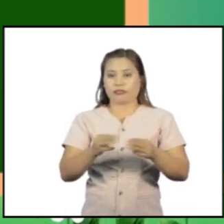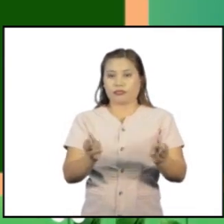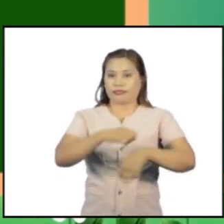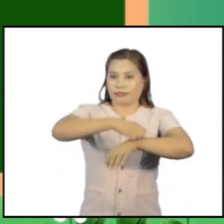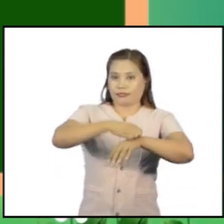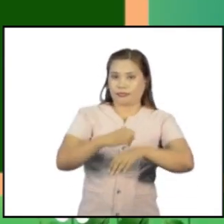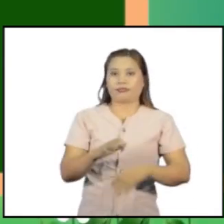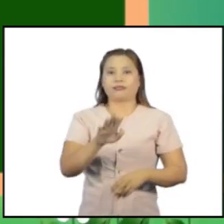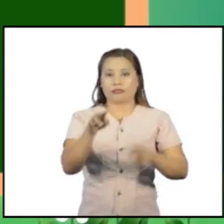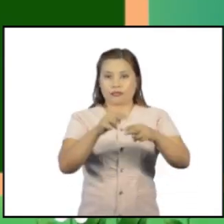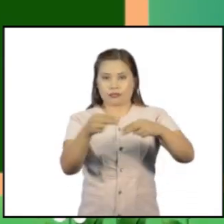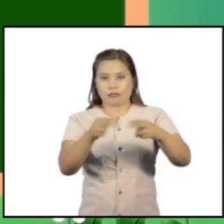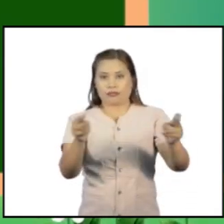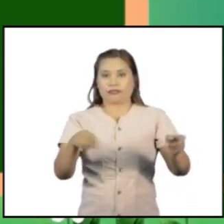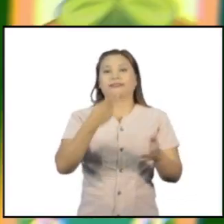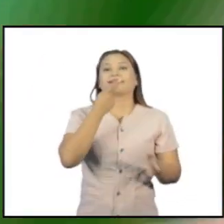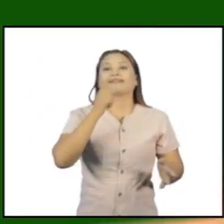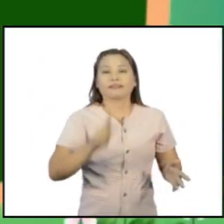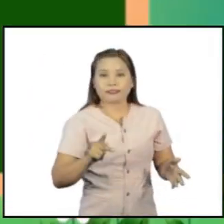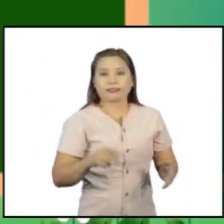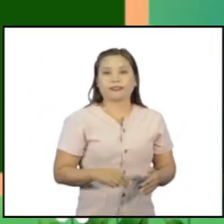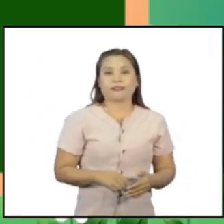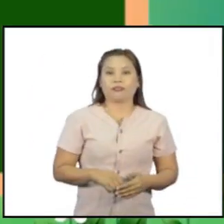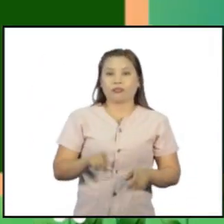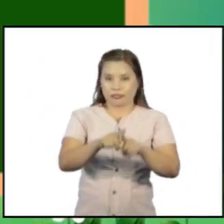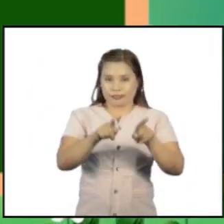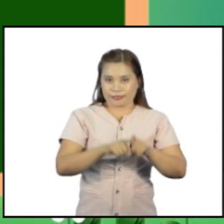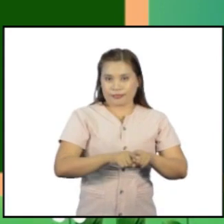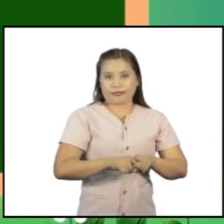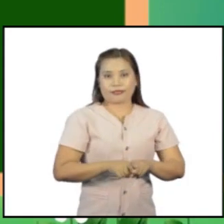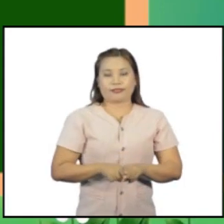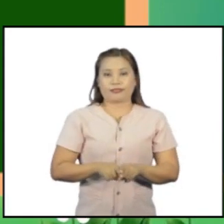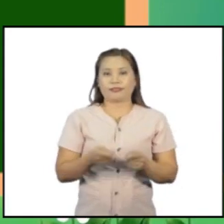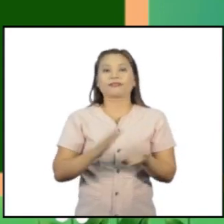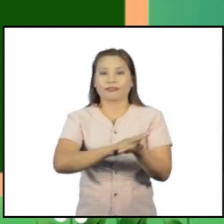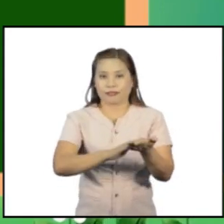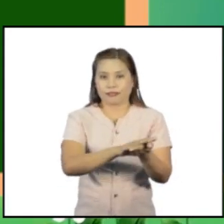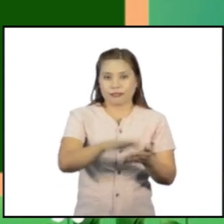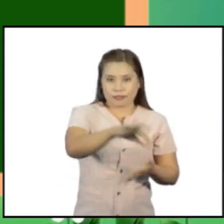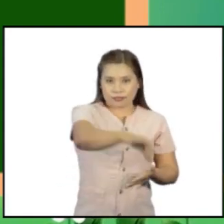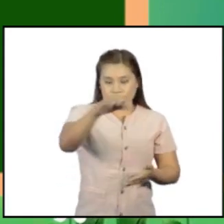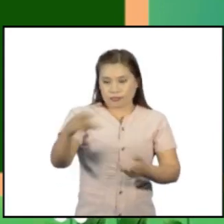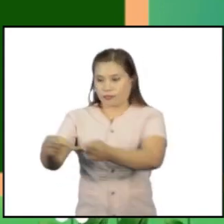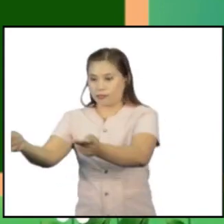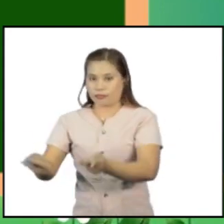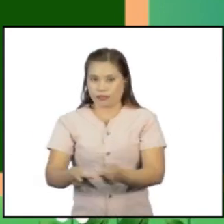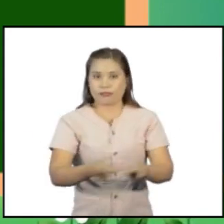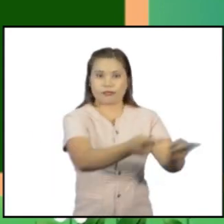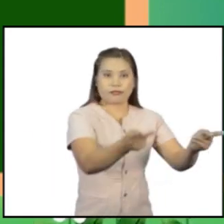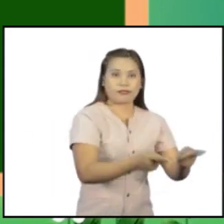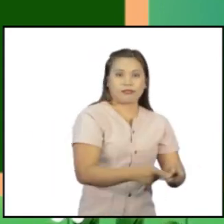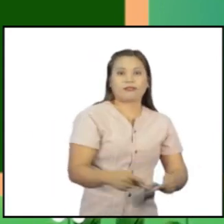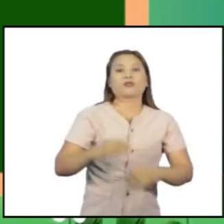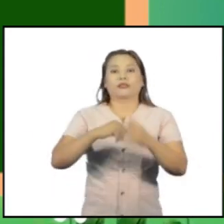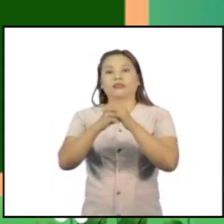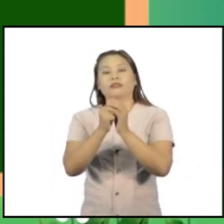English, your notebook, and ballpen. Also, please find a place where you are comfortable